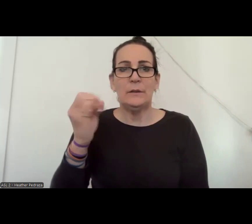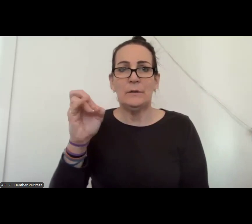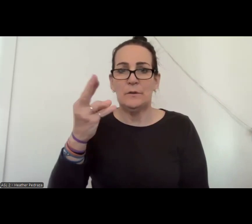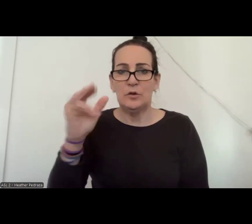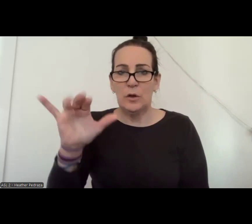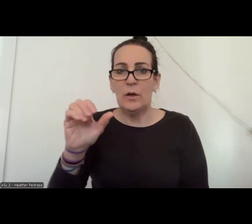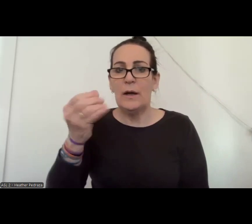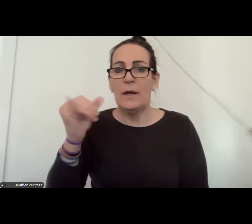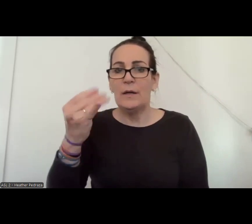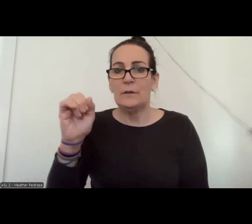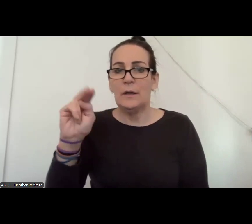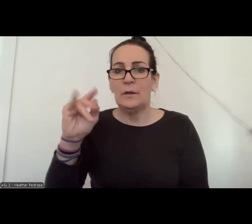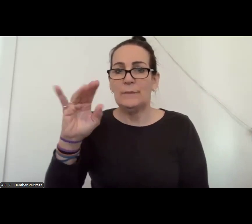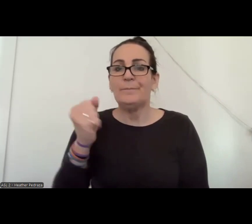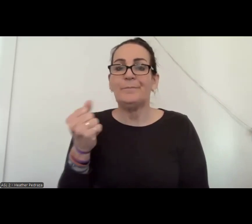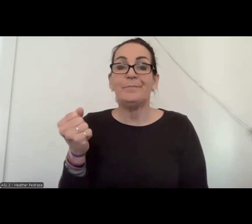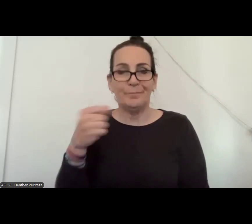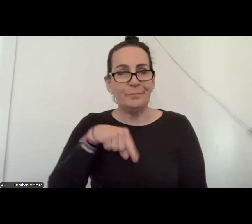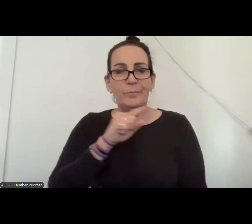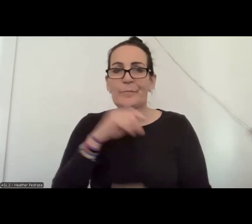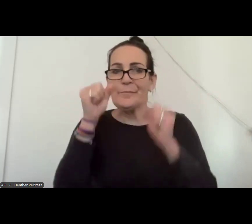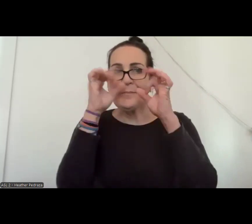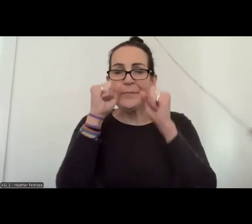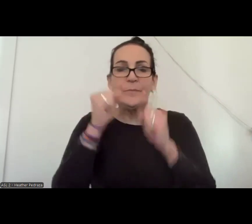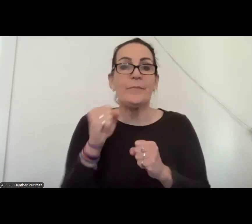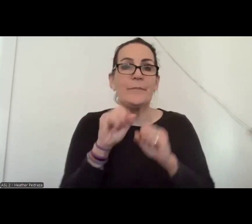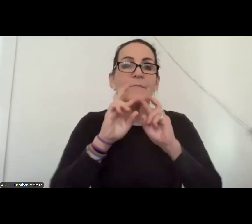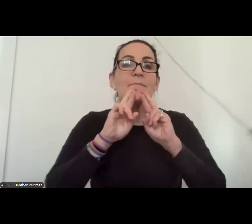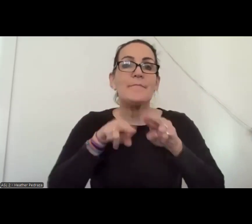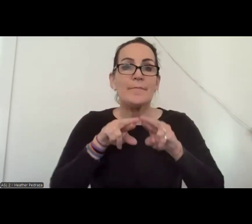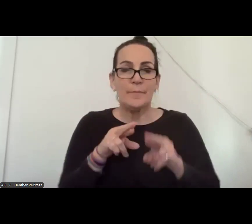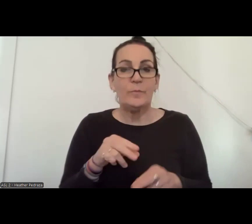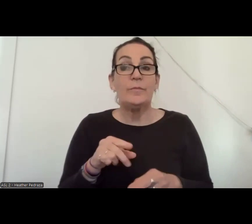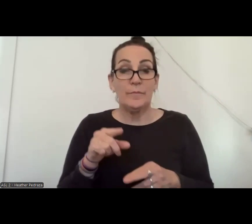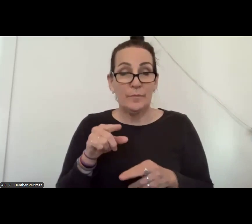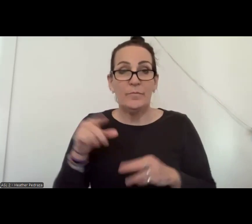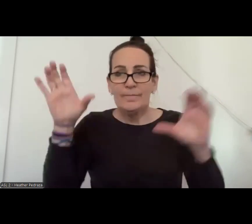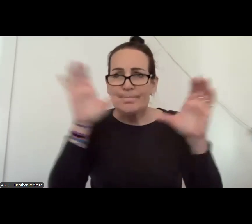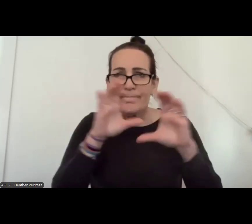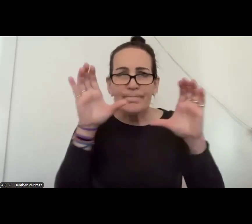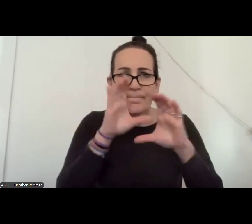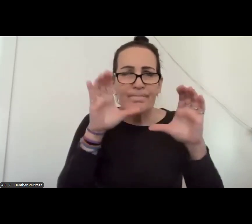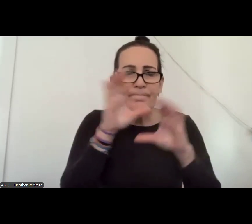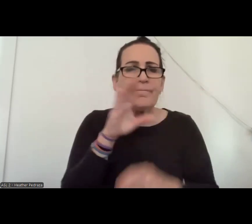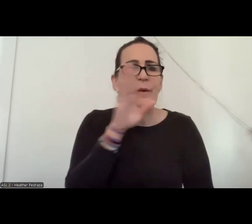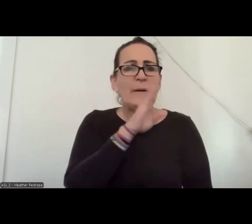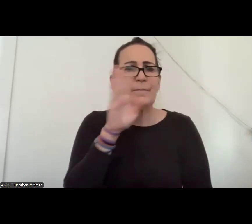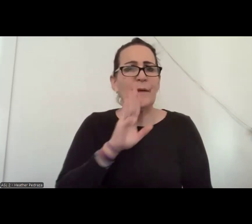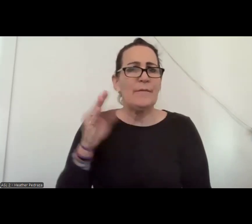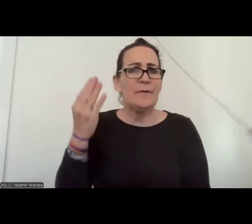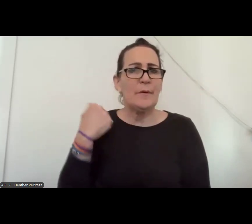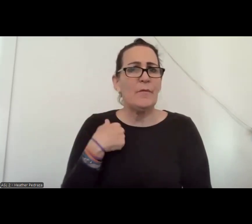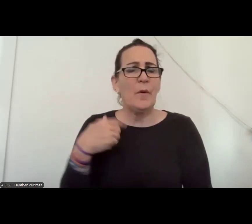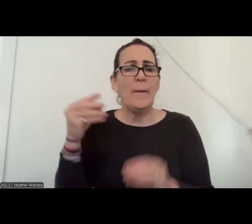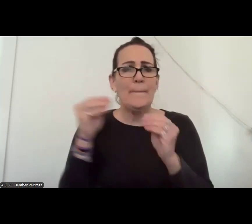an amazing response to our recruitment. I think we've never had more applicants, and it